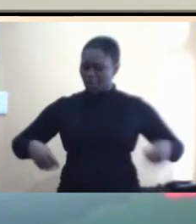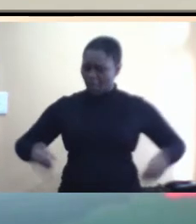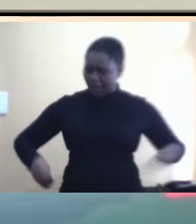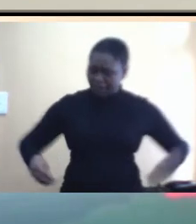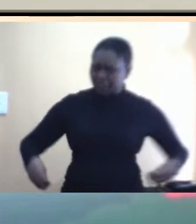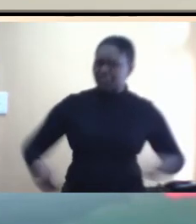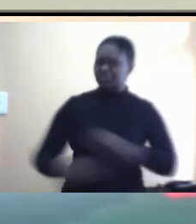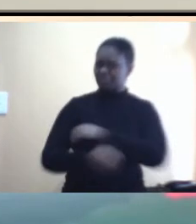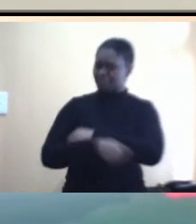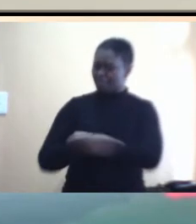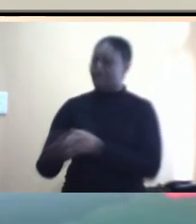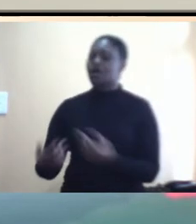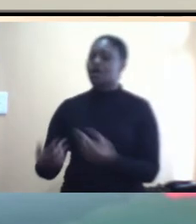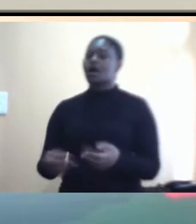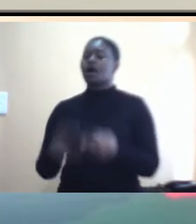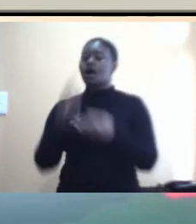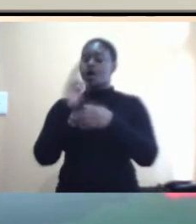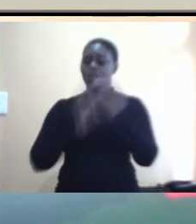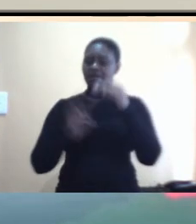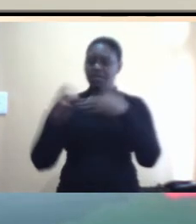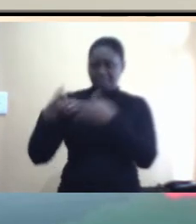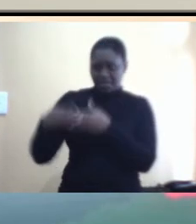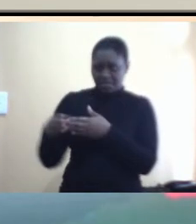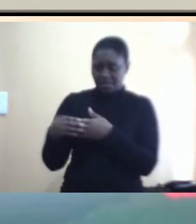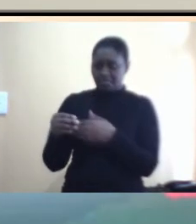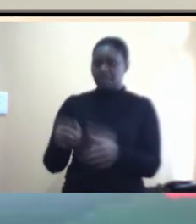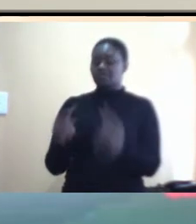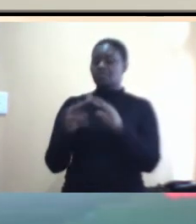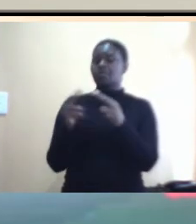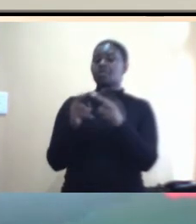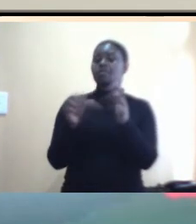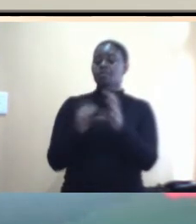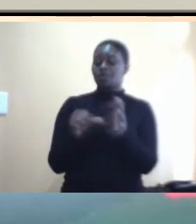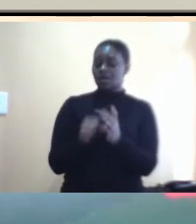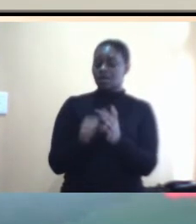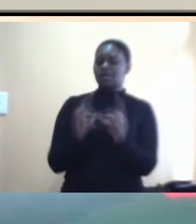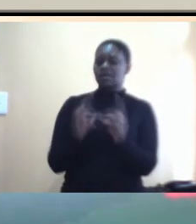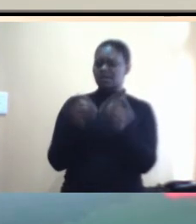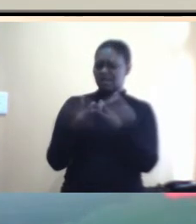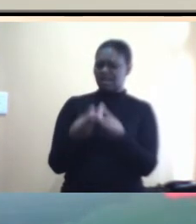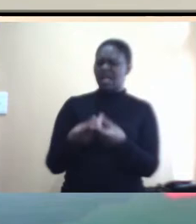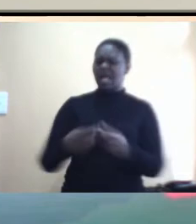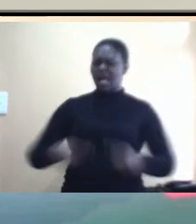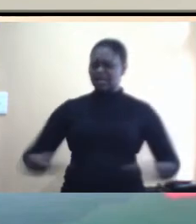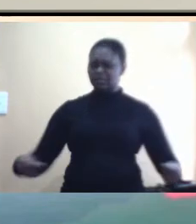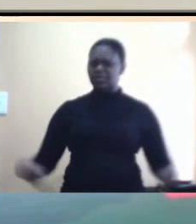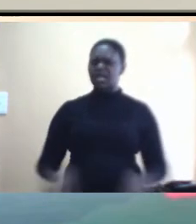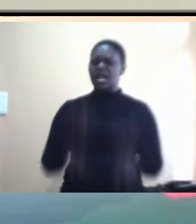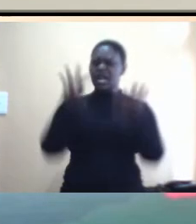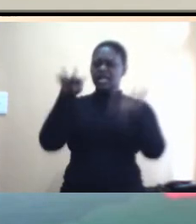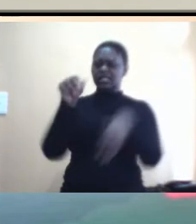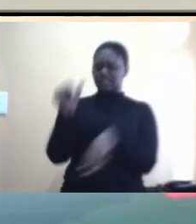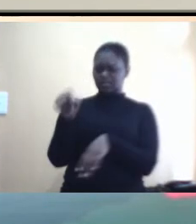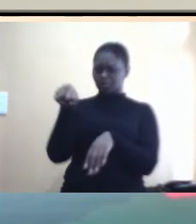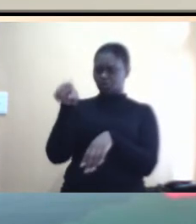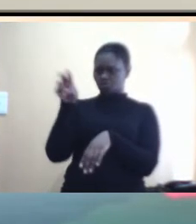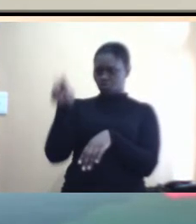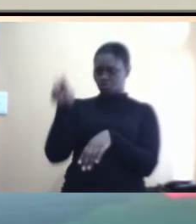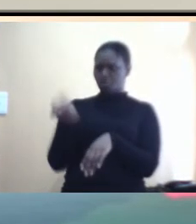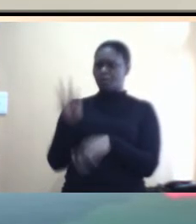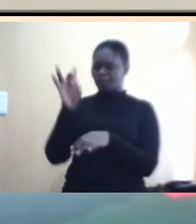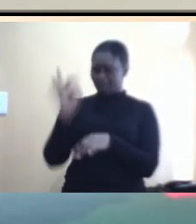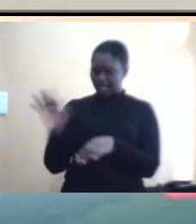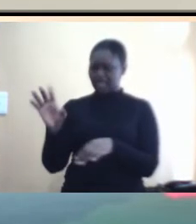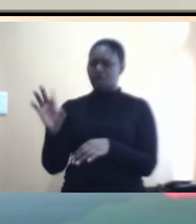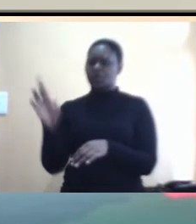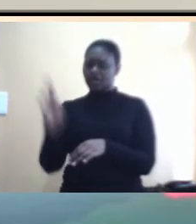corruption. Honorable members, it is my pleasure to report that the department has been able to spend 96.2% of its budget